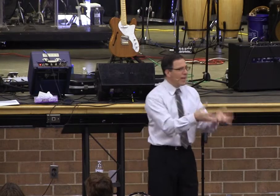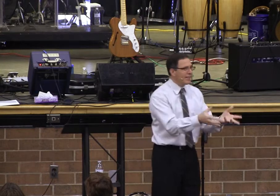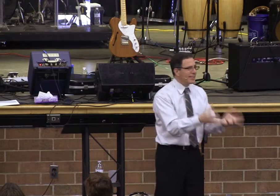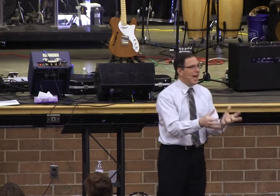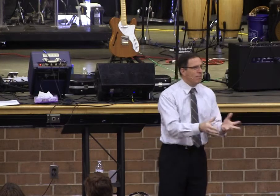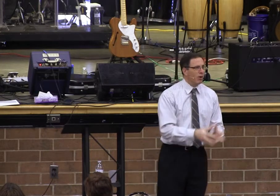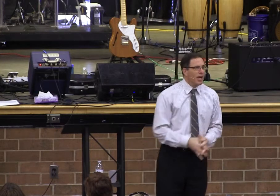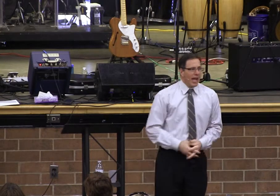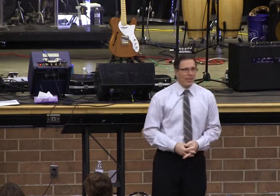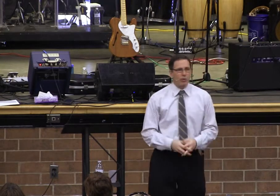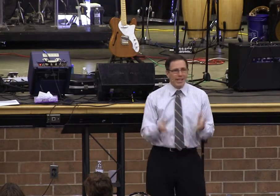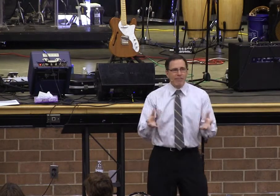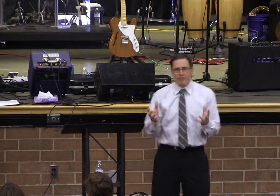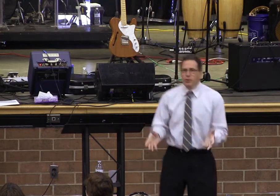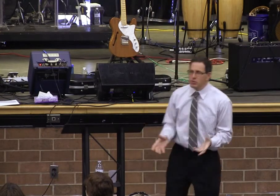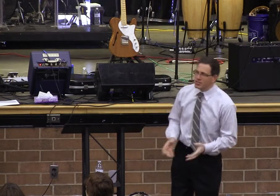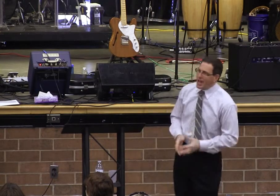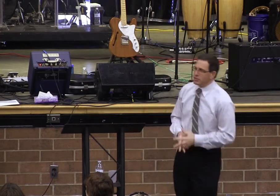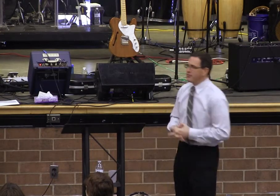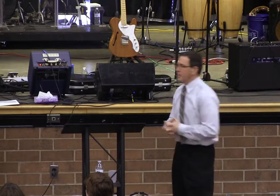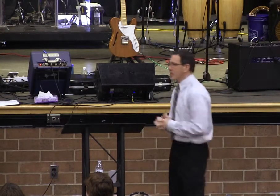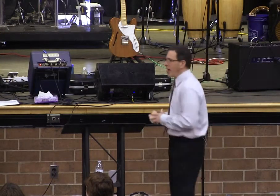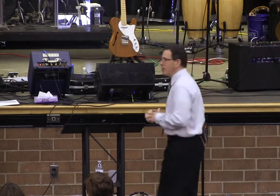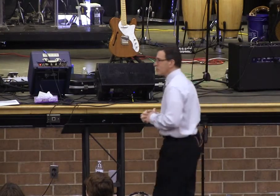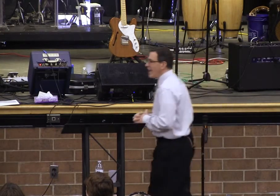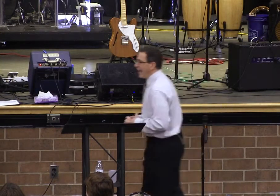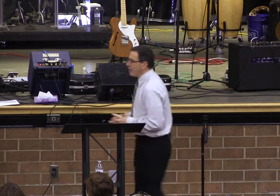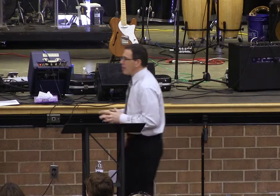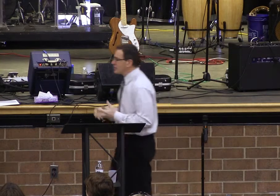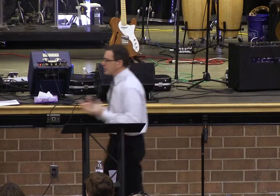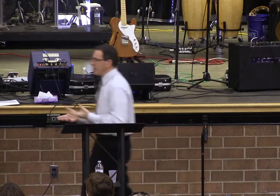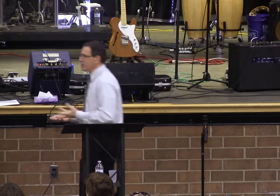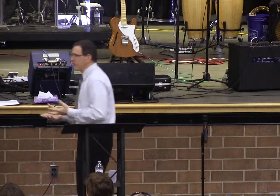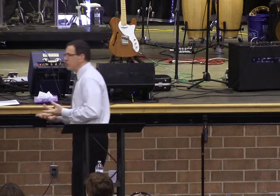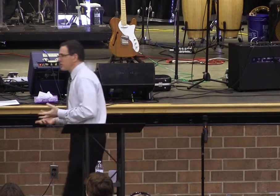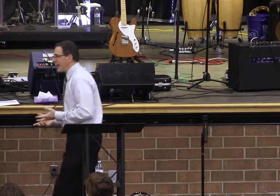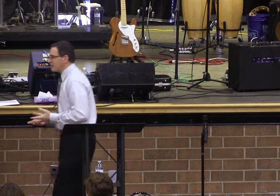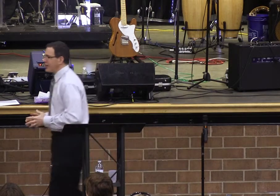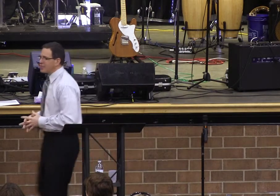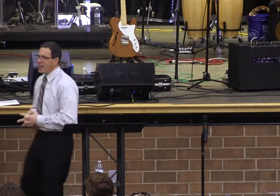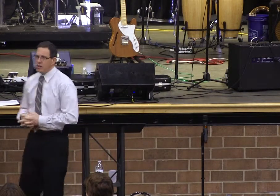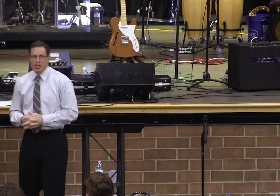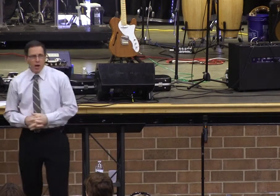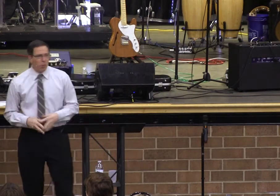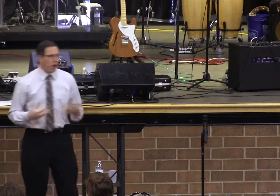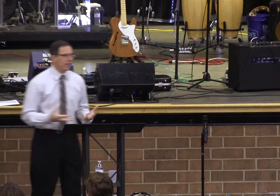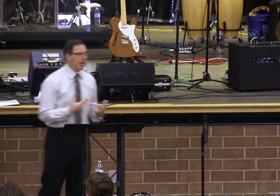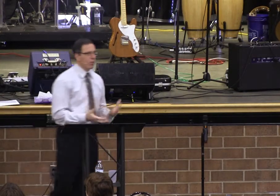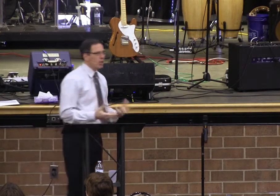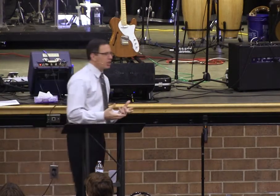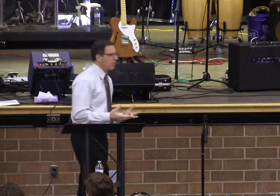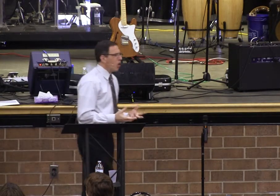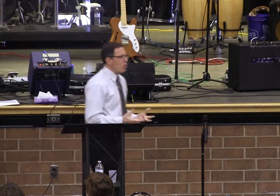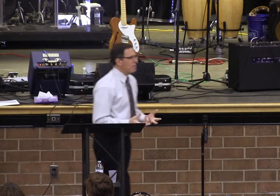meeting right in the temple and they would eat food sacrific to idols and it wasn't just eating the food sacrific to Idols part